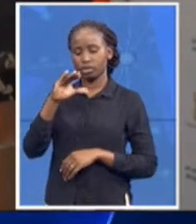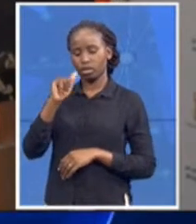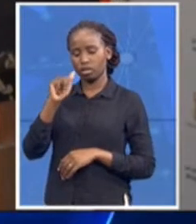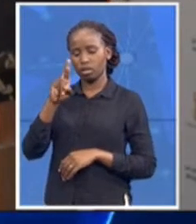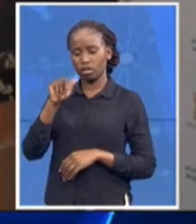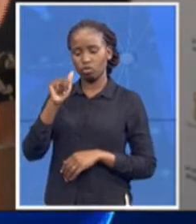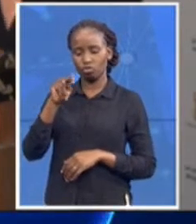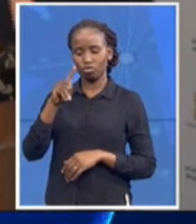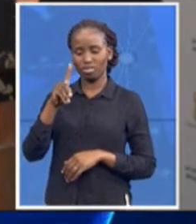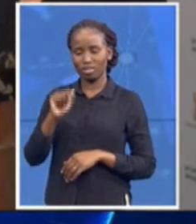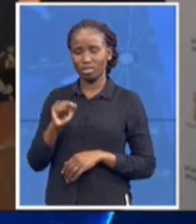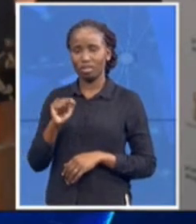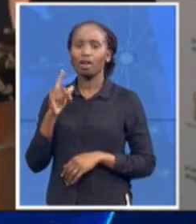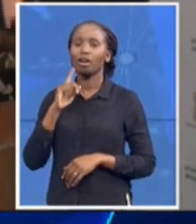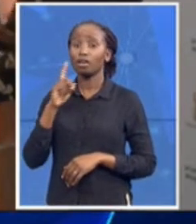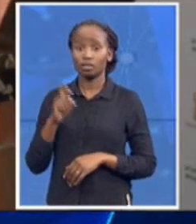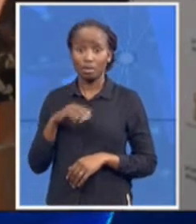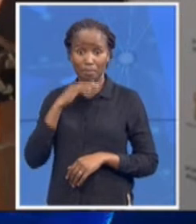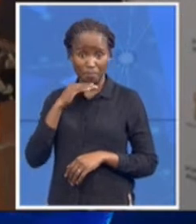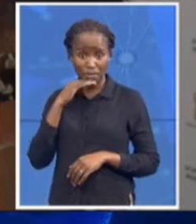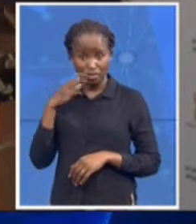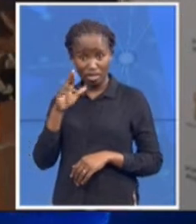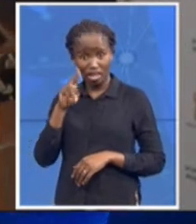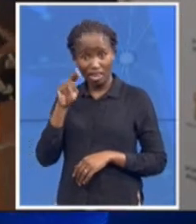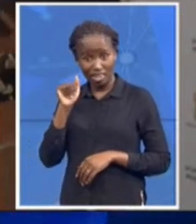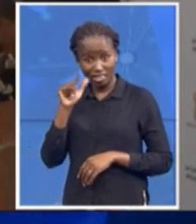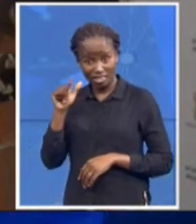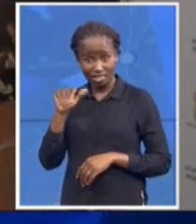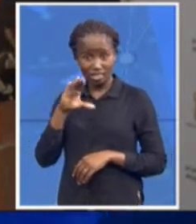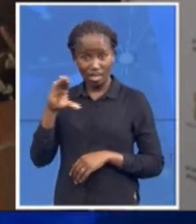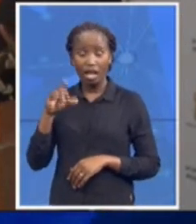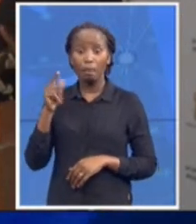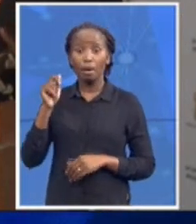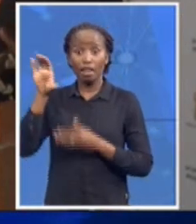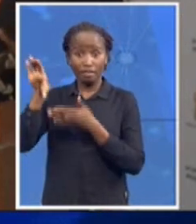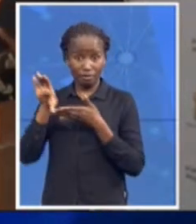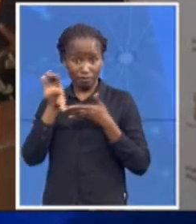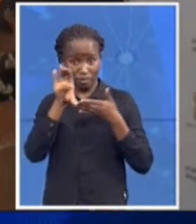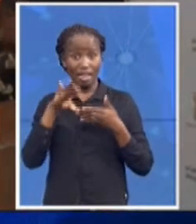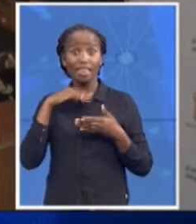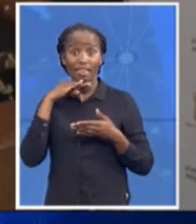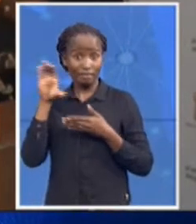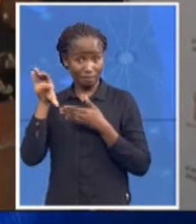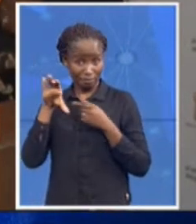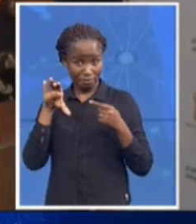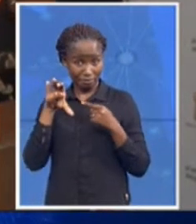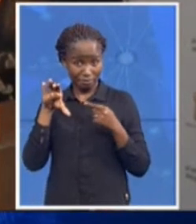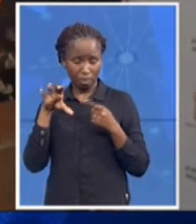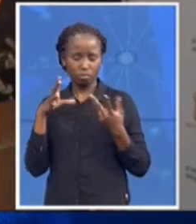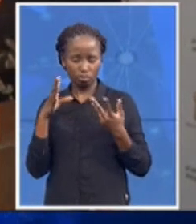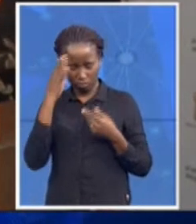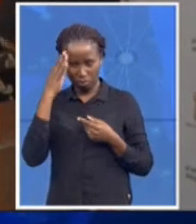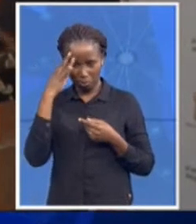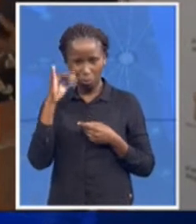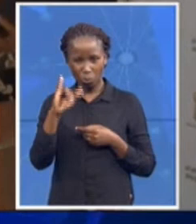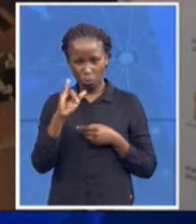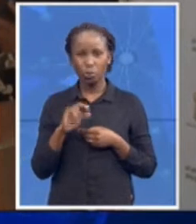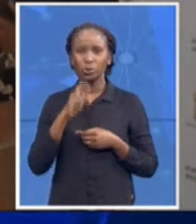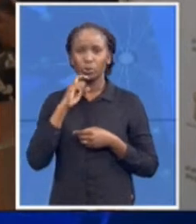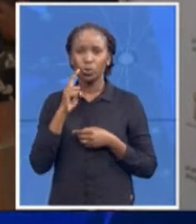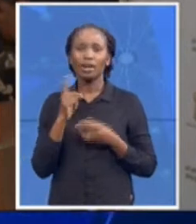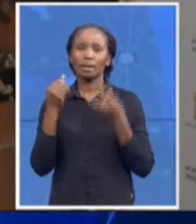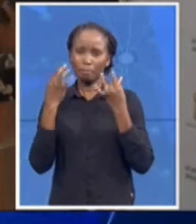NAC? We know, we work on budgets. If you allocated a particular budget, you need to